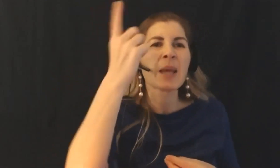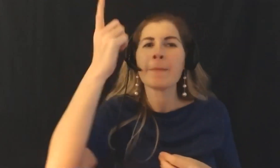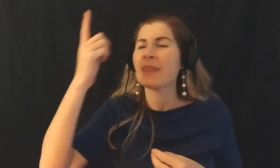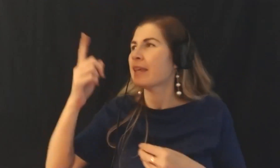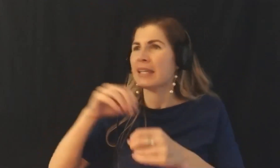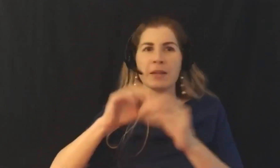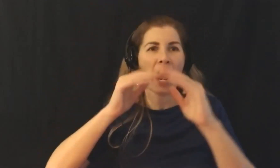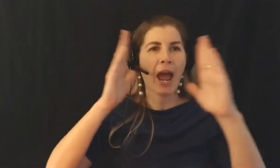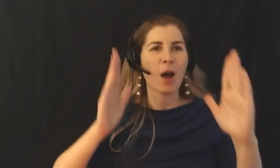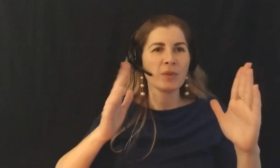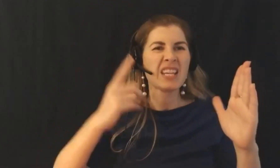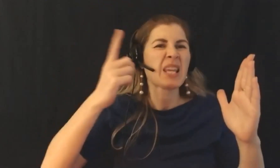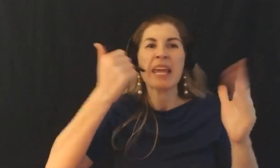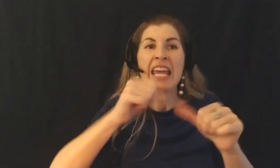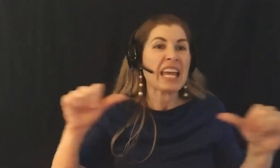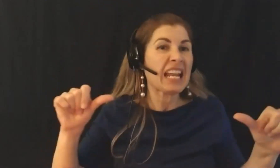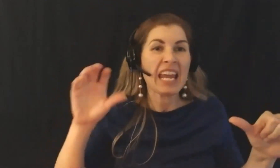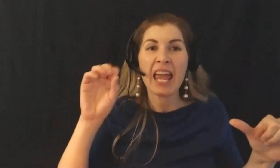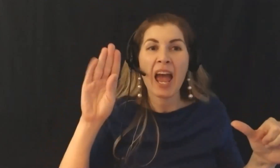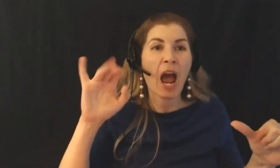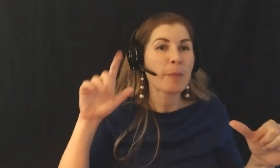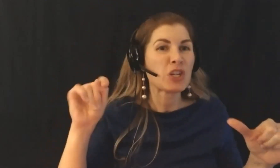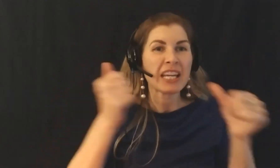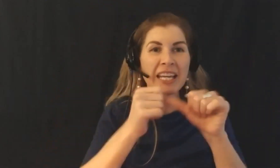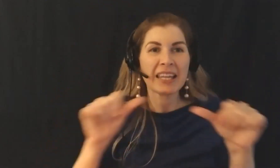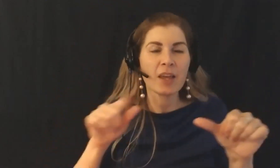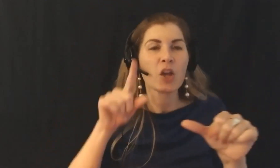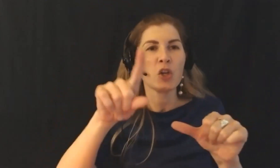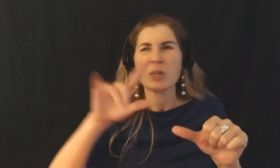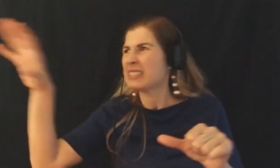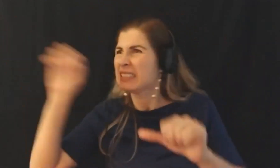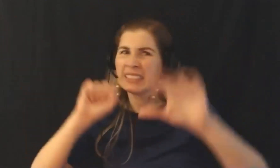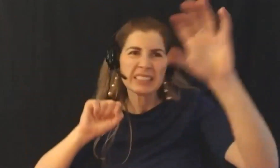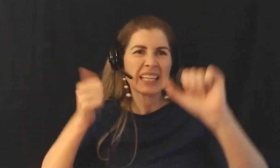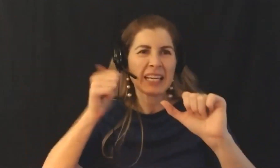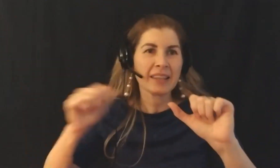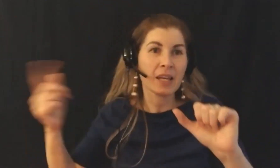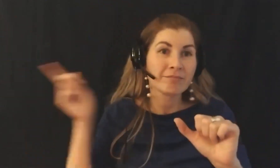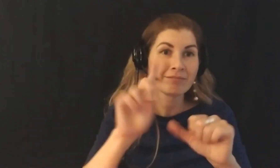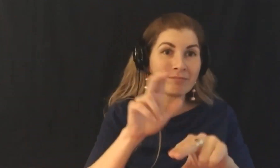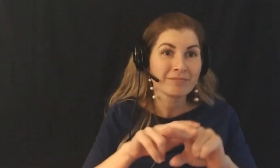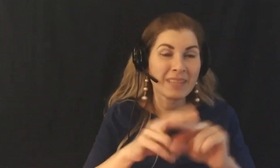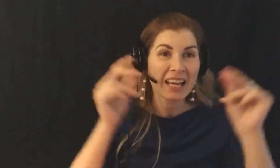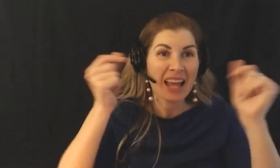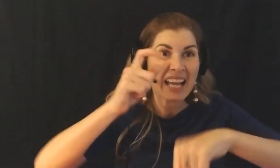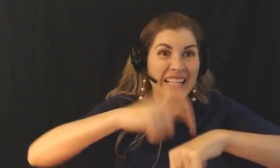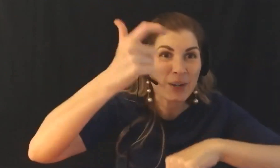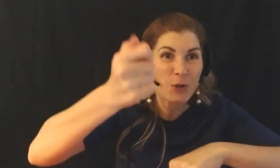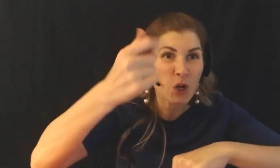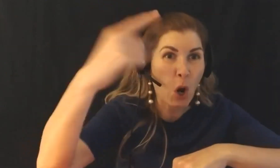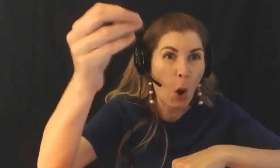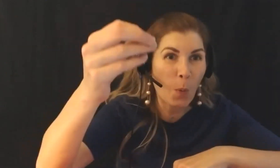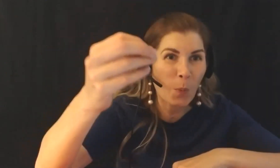your house, a random object. It can be anything, and you can bring it back here to share with us. The clock starts now.